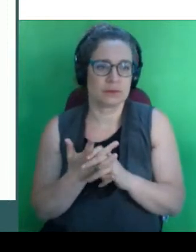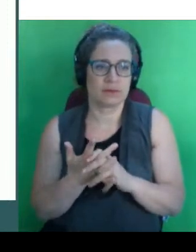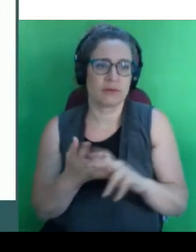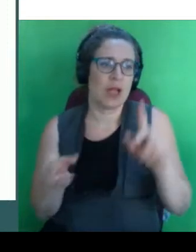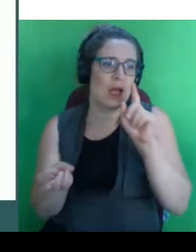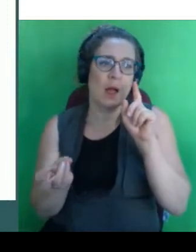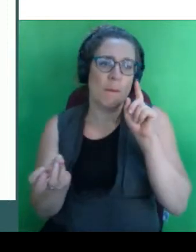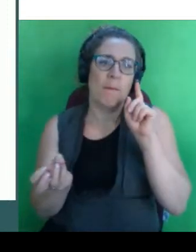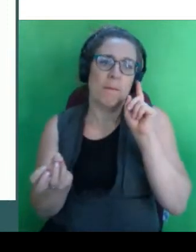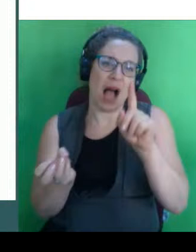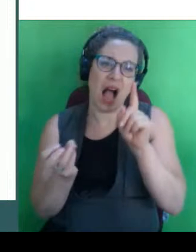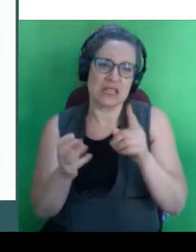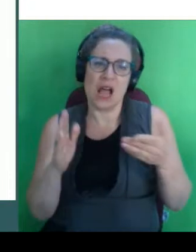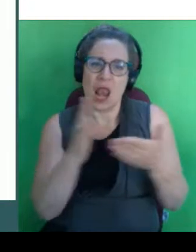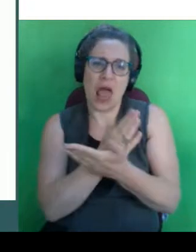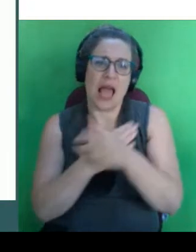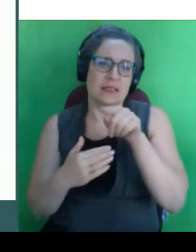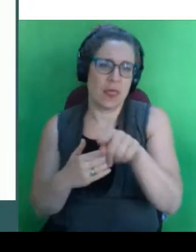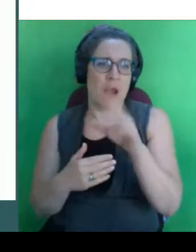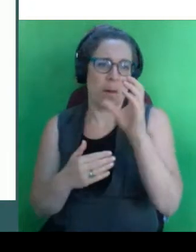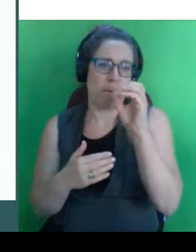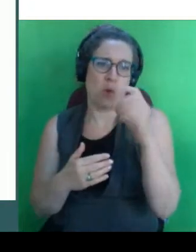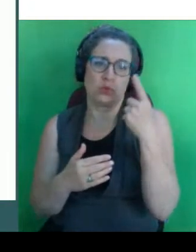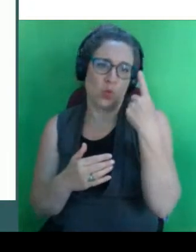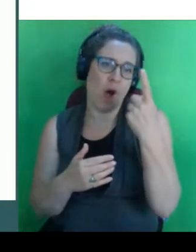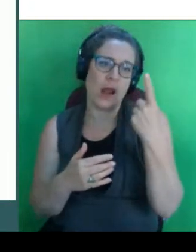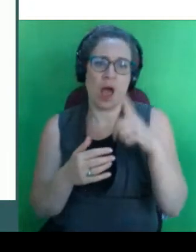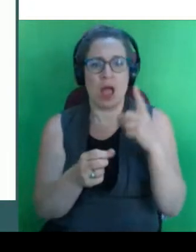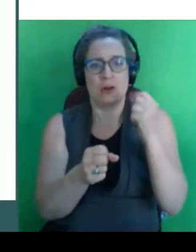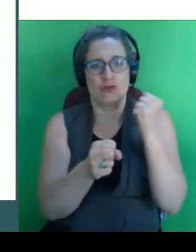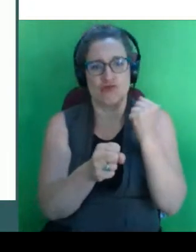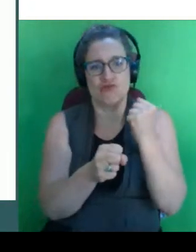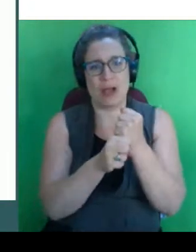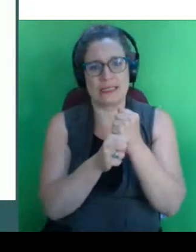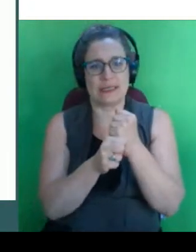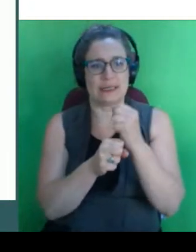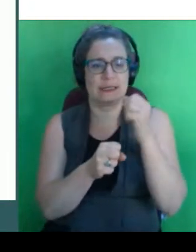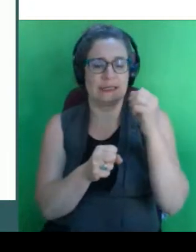0 is good at ruling it out.